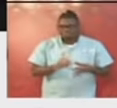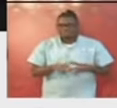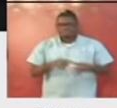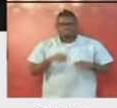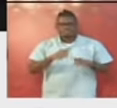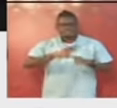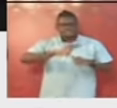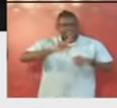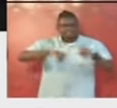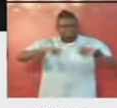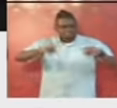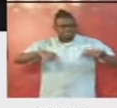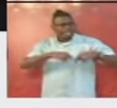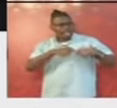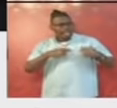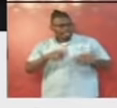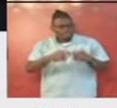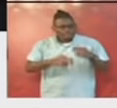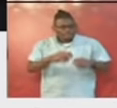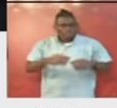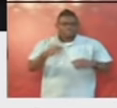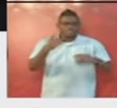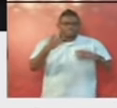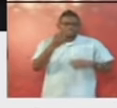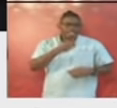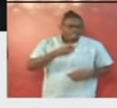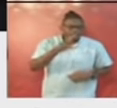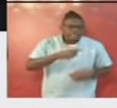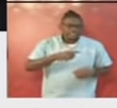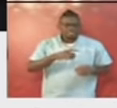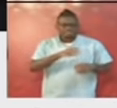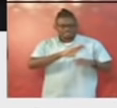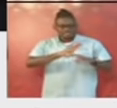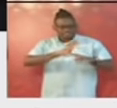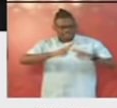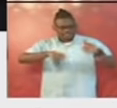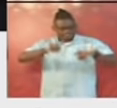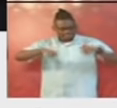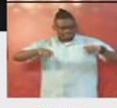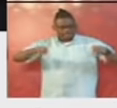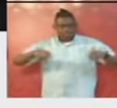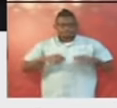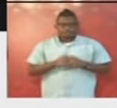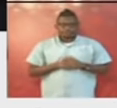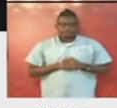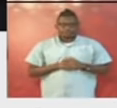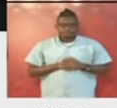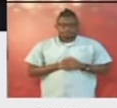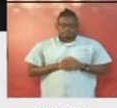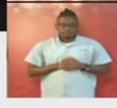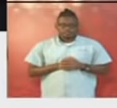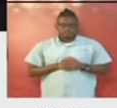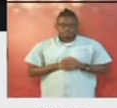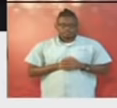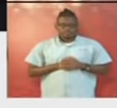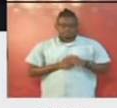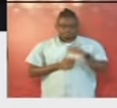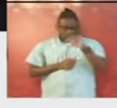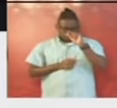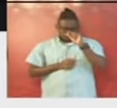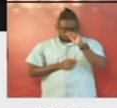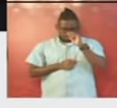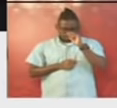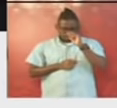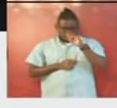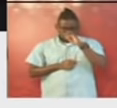breakdown again for Trinidad. Not St. George Central, St. Patrick, and St. David weren't included because the data sets at